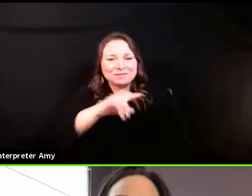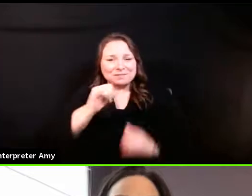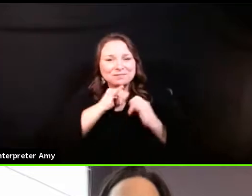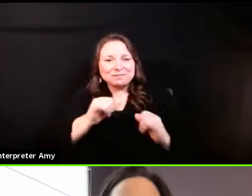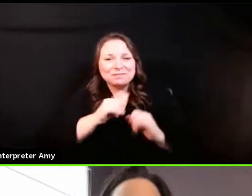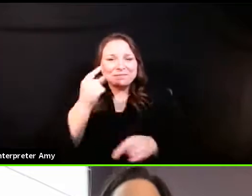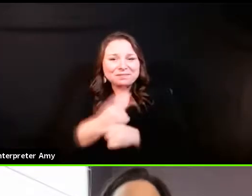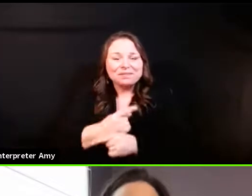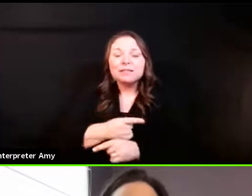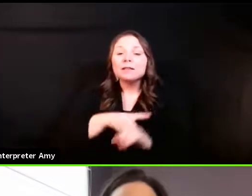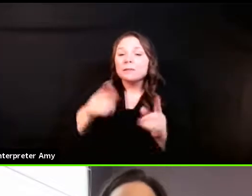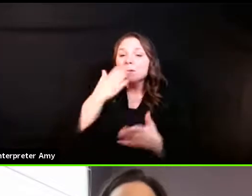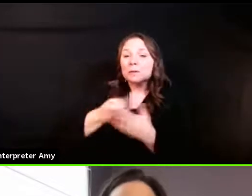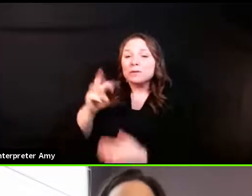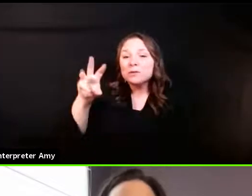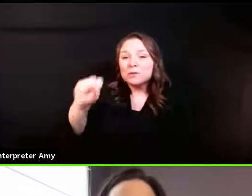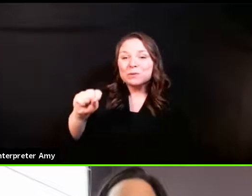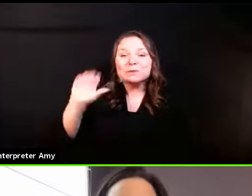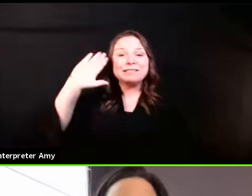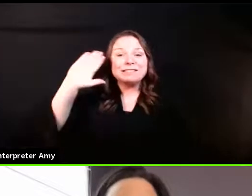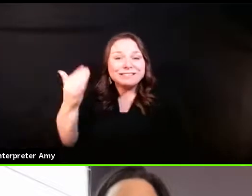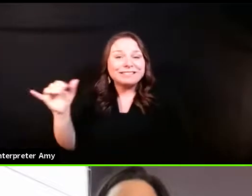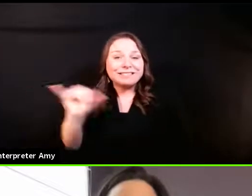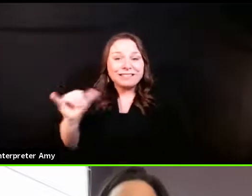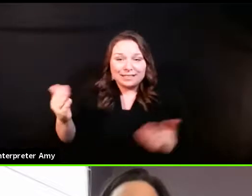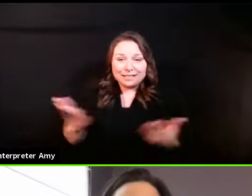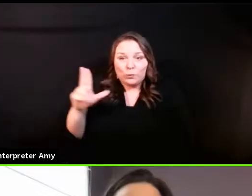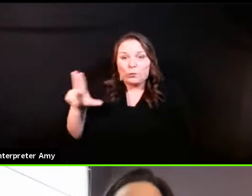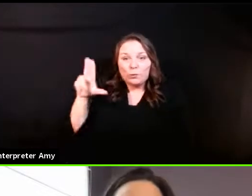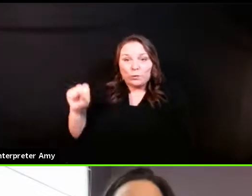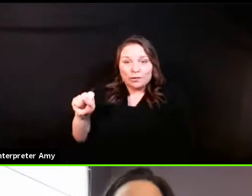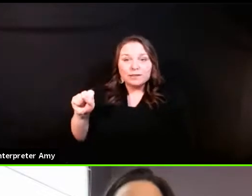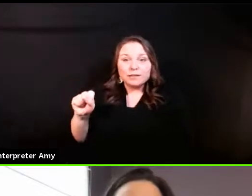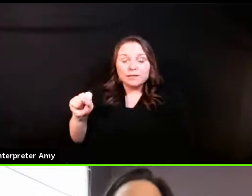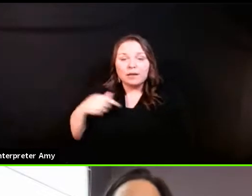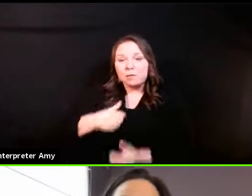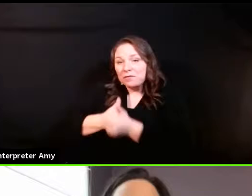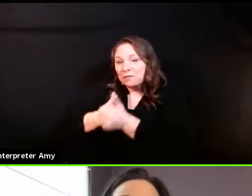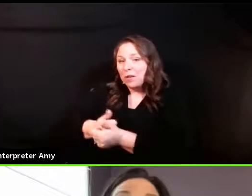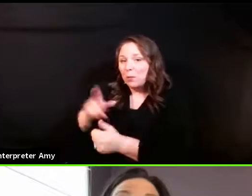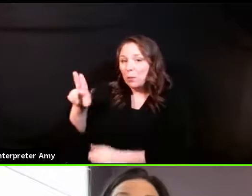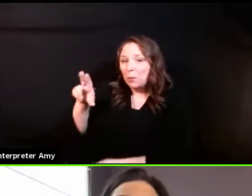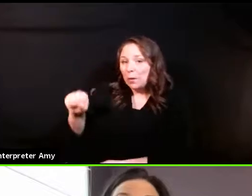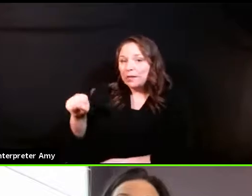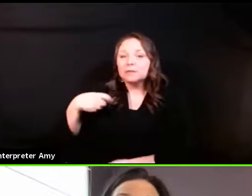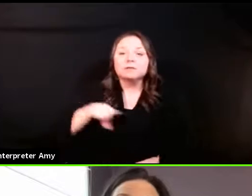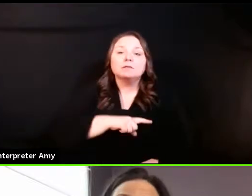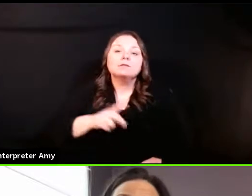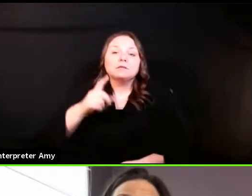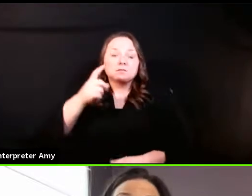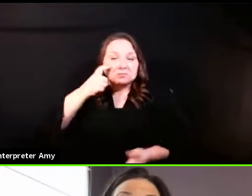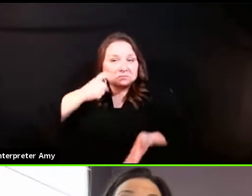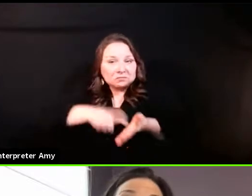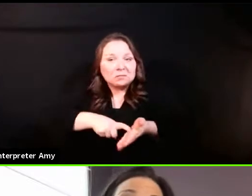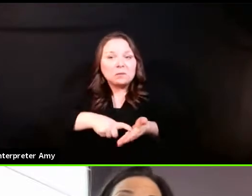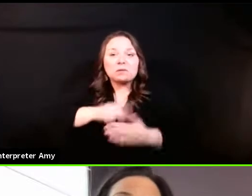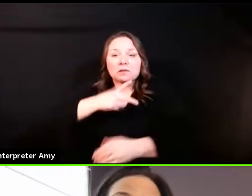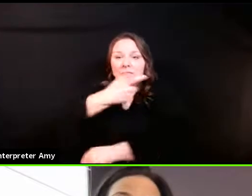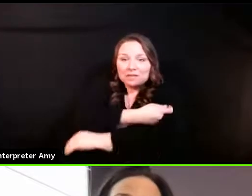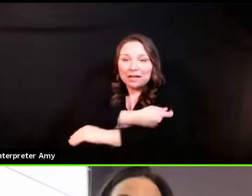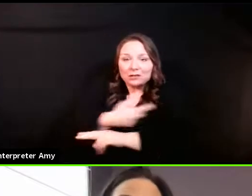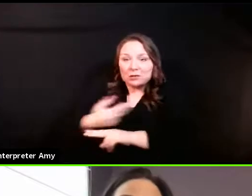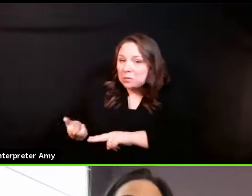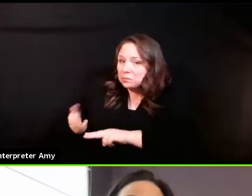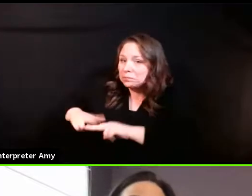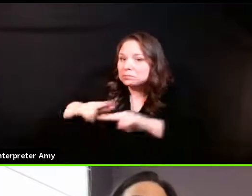So the good news is it definitely seems like, at least here in the US, as I've been following that, we are seeing vaccinations